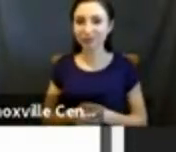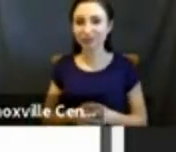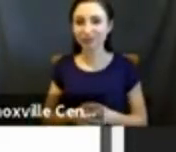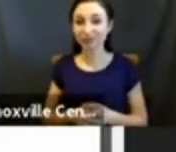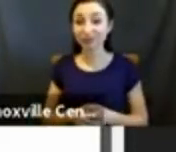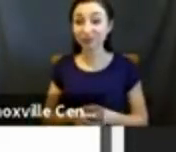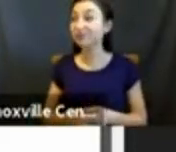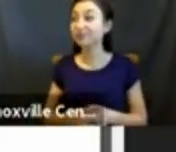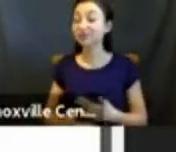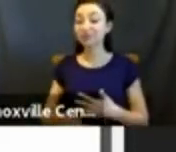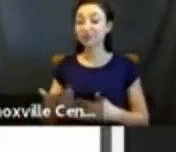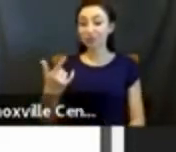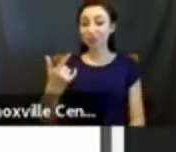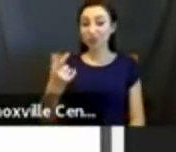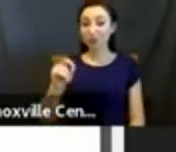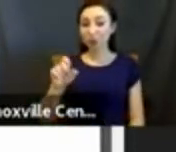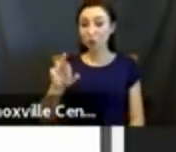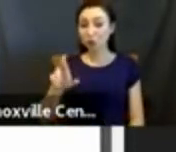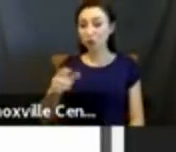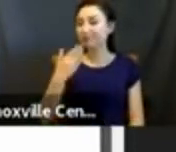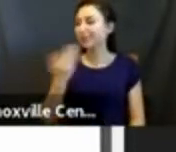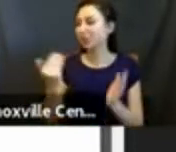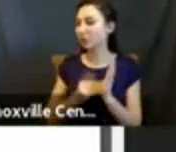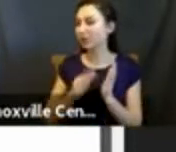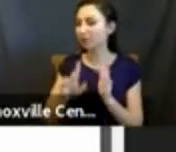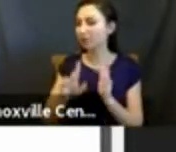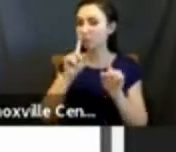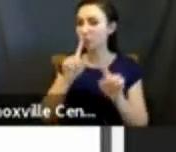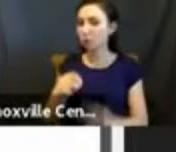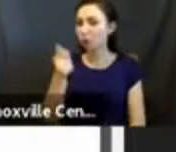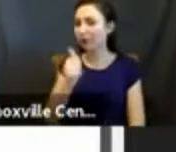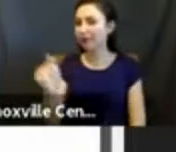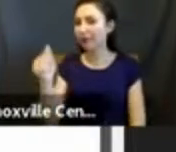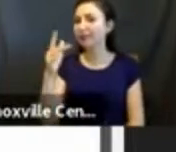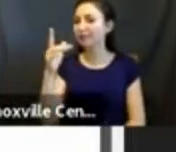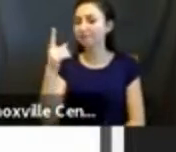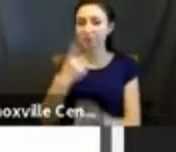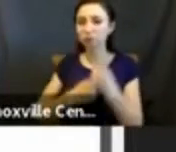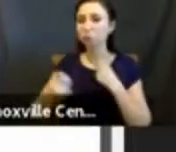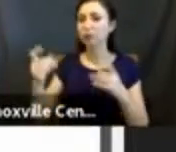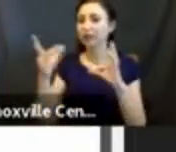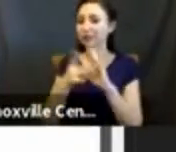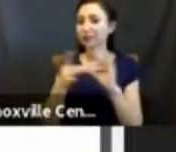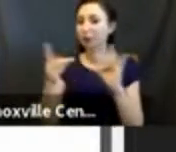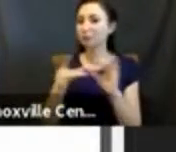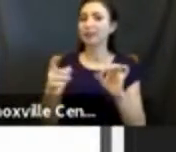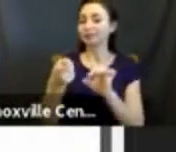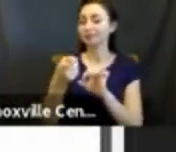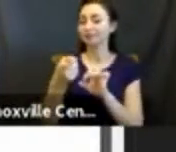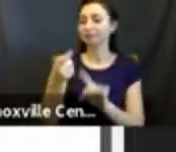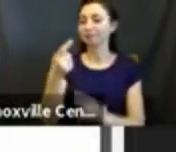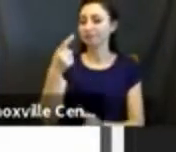Thanks again for that report. Are there any other questions or comments on Ms. Wagner's report from Knox County Schools?